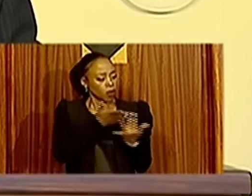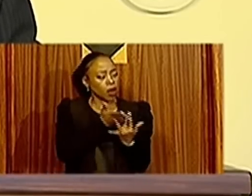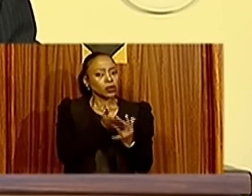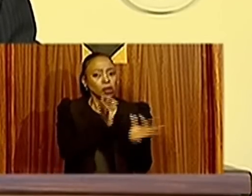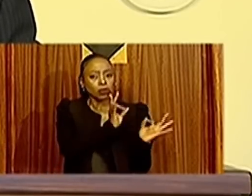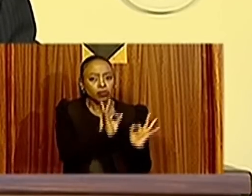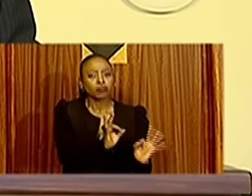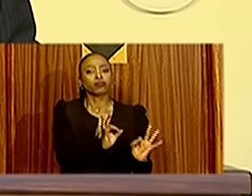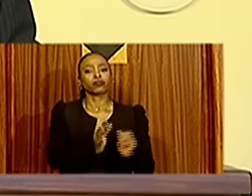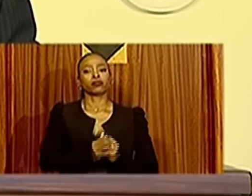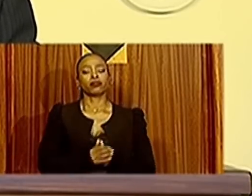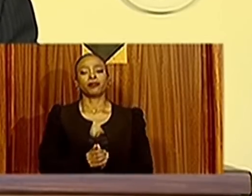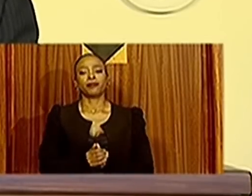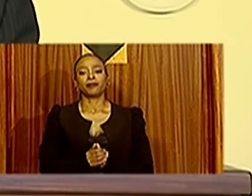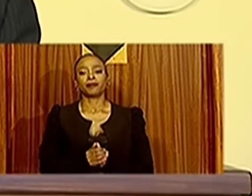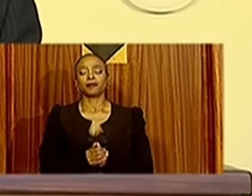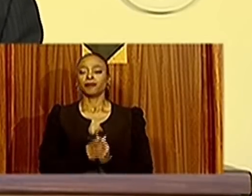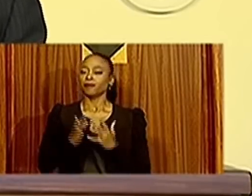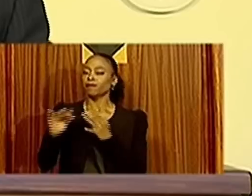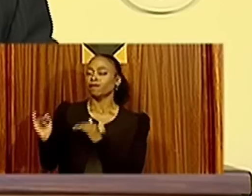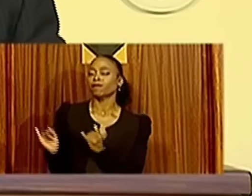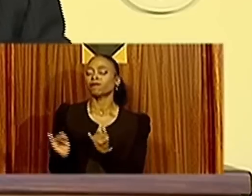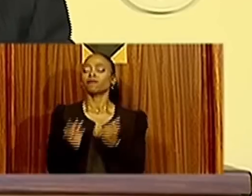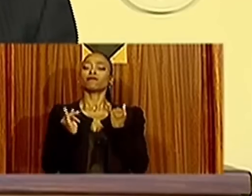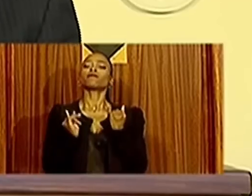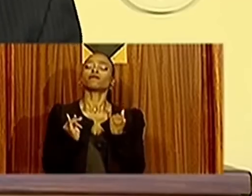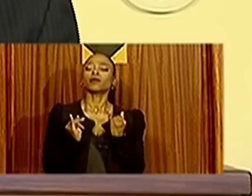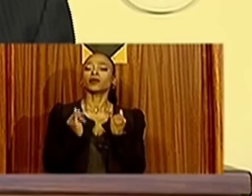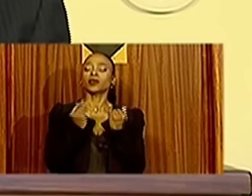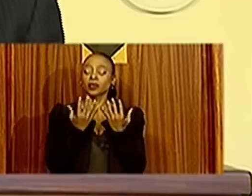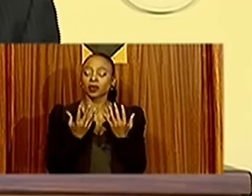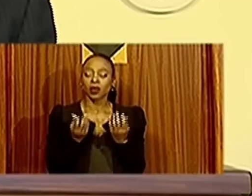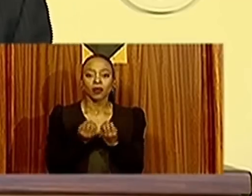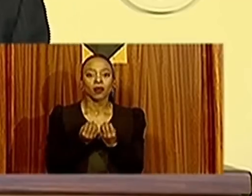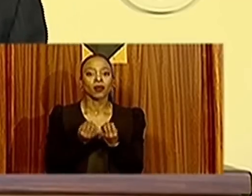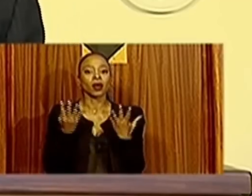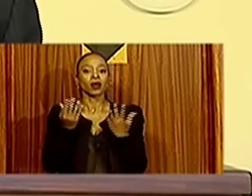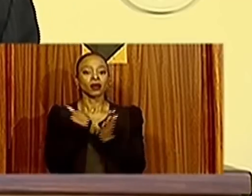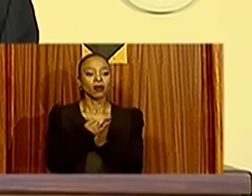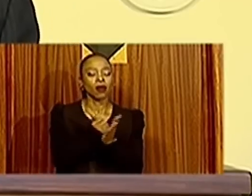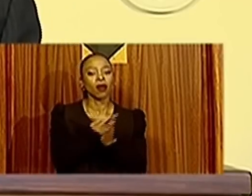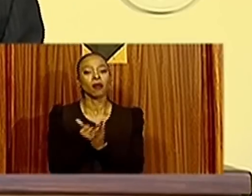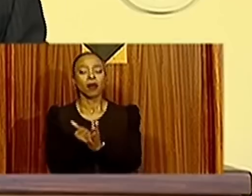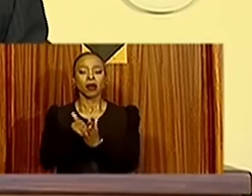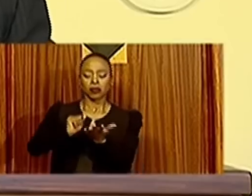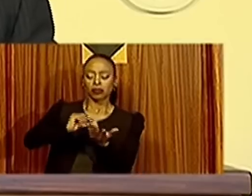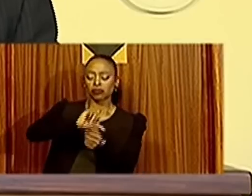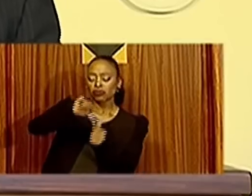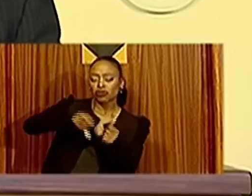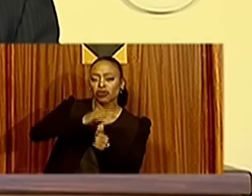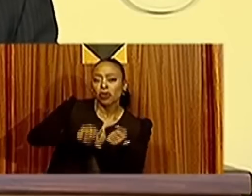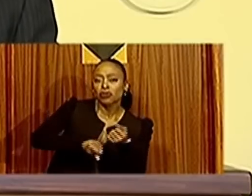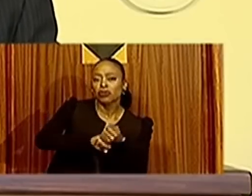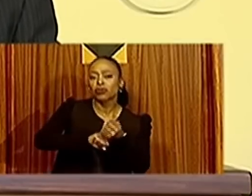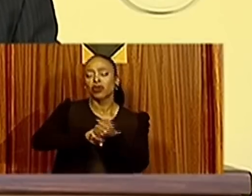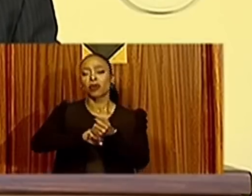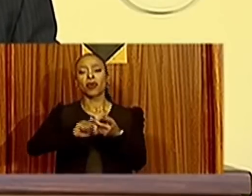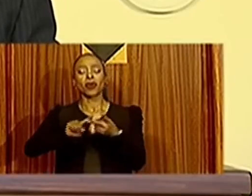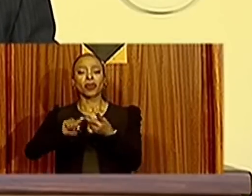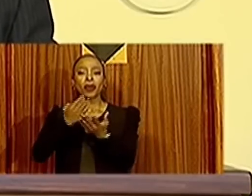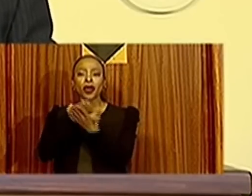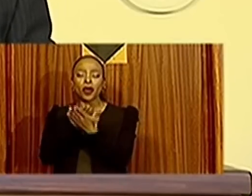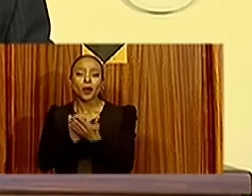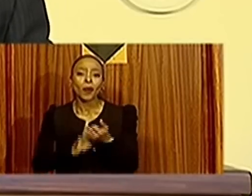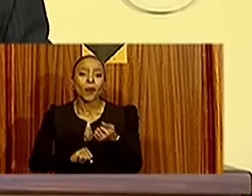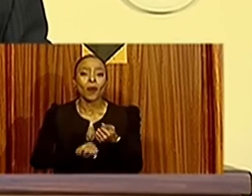needed. We introduced a massive package of social and economic support to